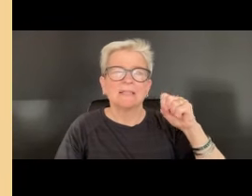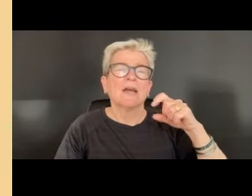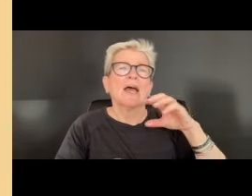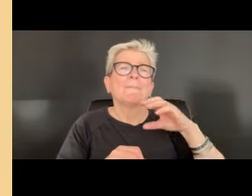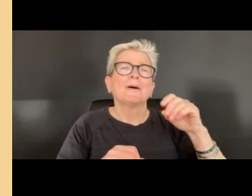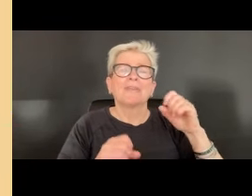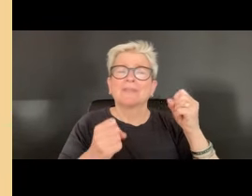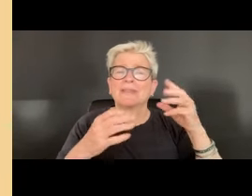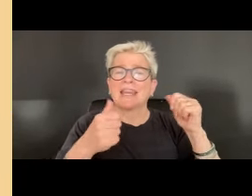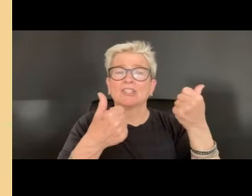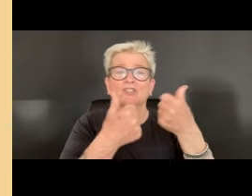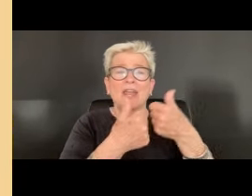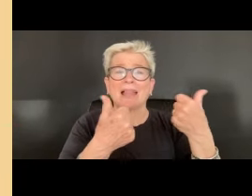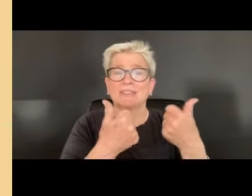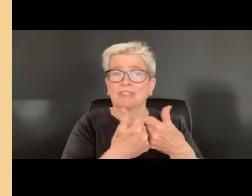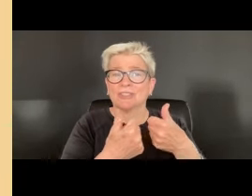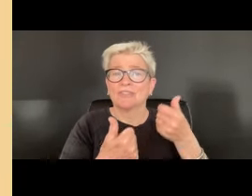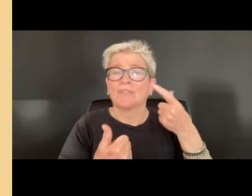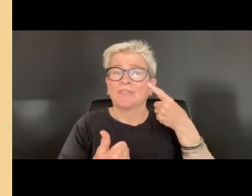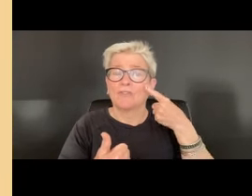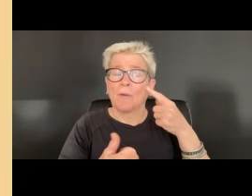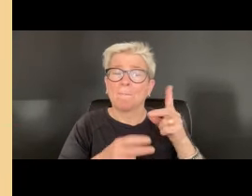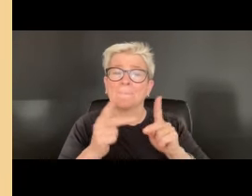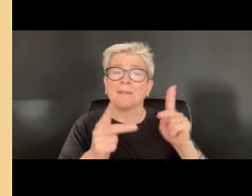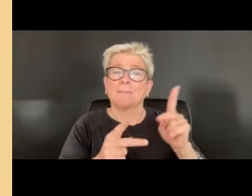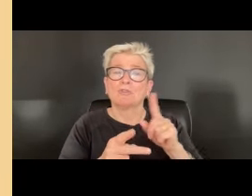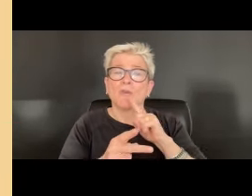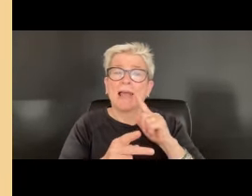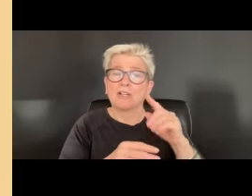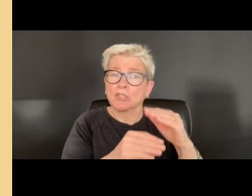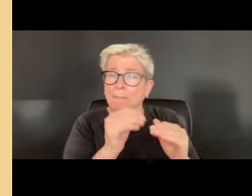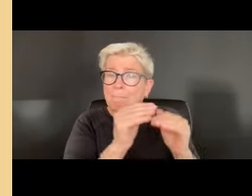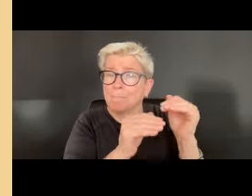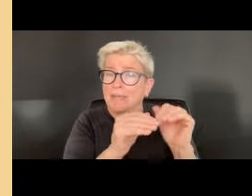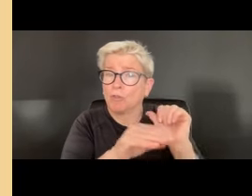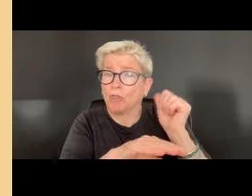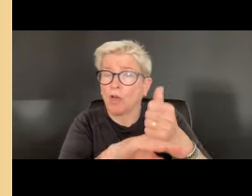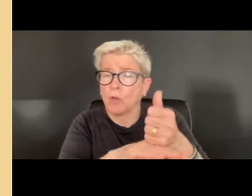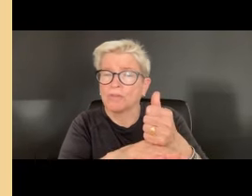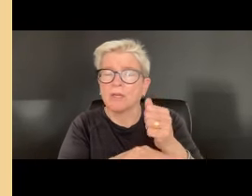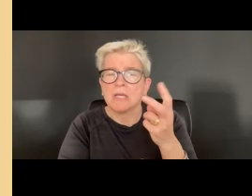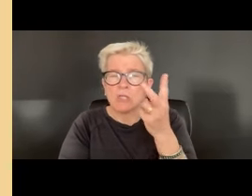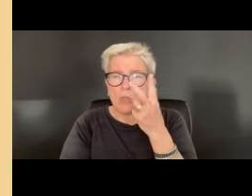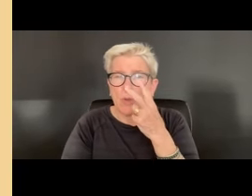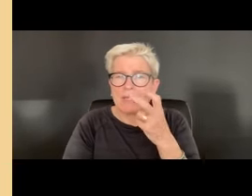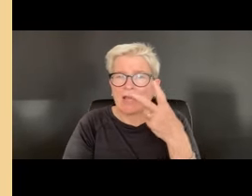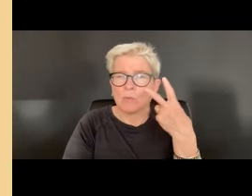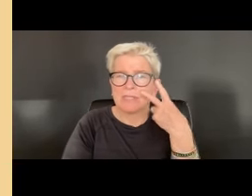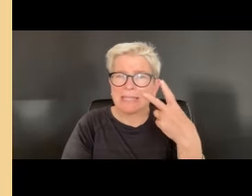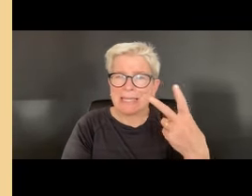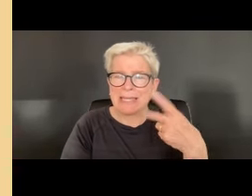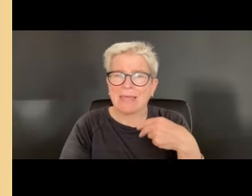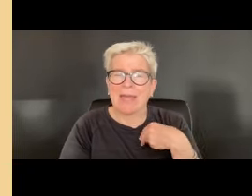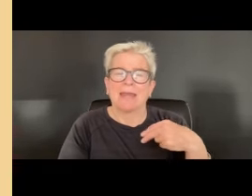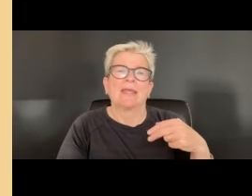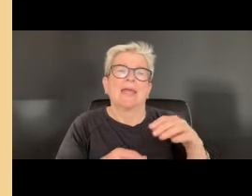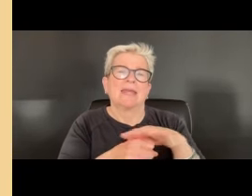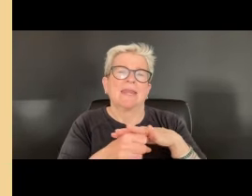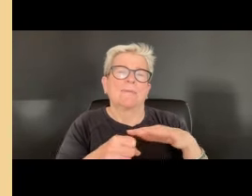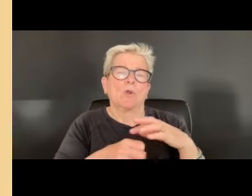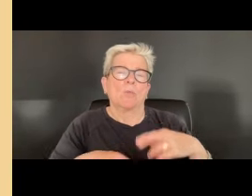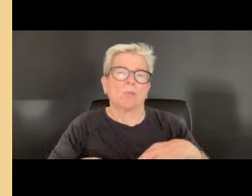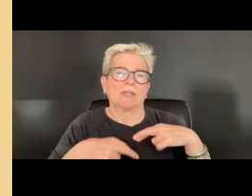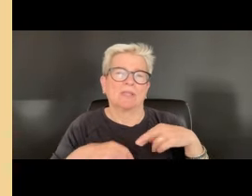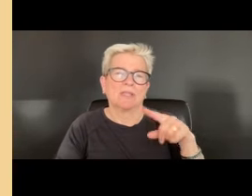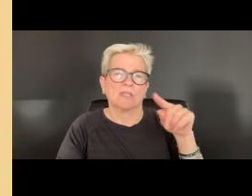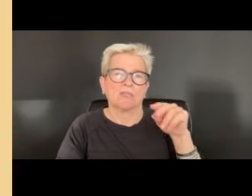challenges to have for people to produce those. So it's unlikely we'll see a lot of stacked flats in our neighborhood residential zone. So instead, what we're